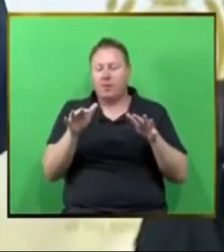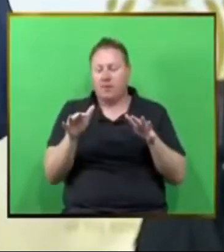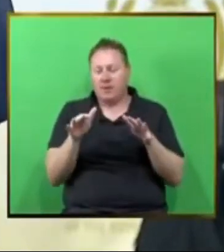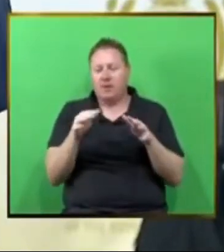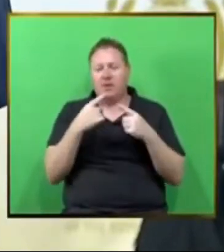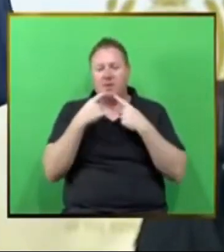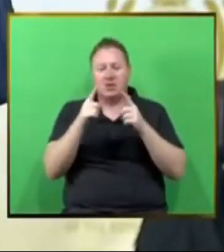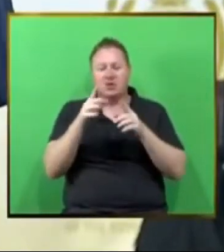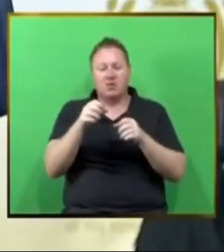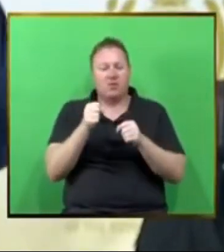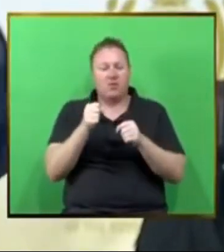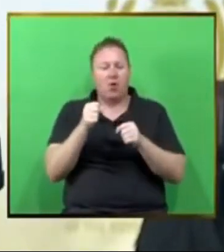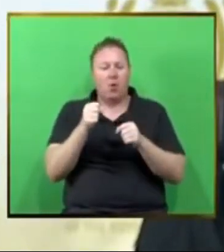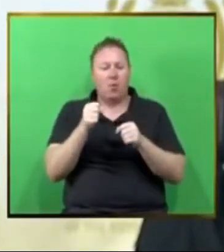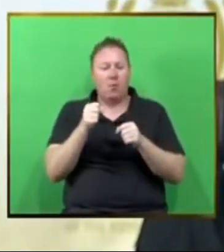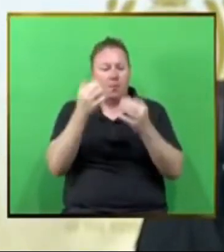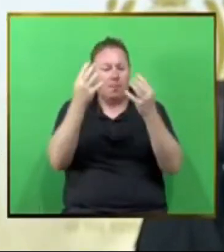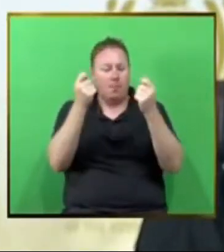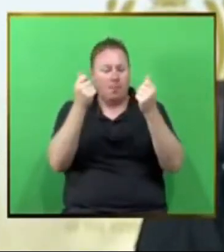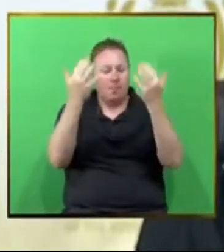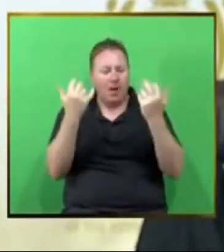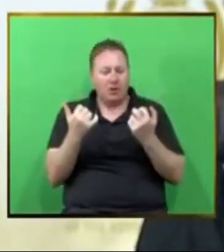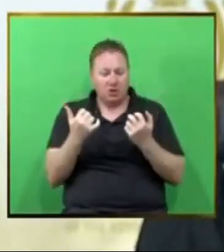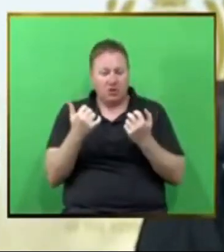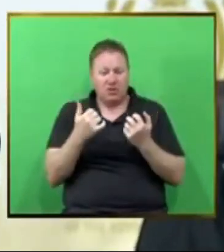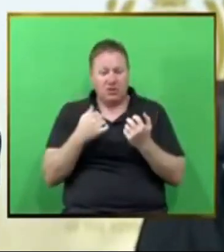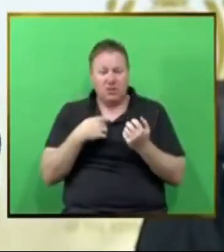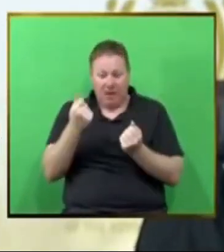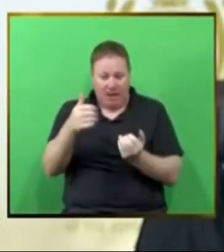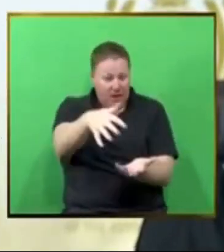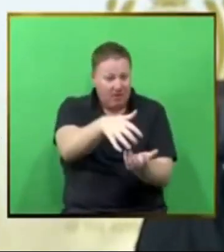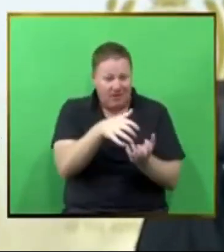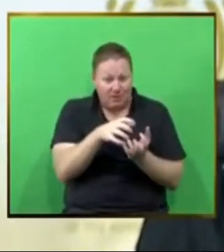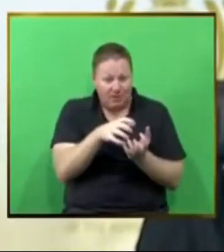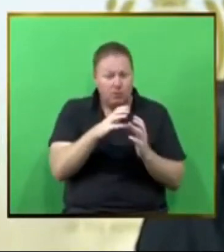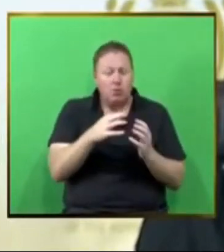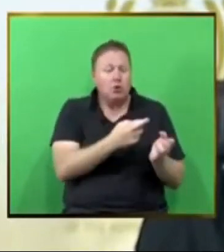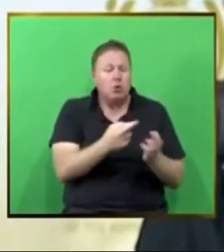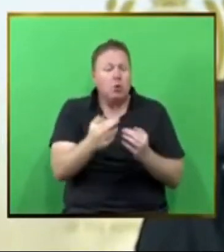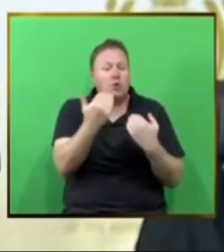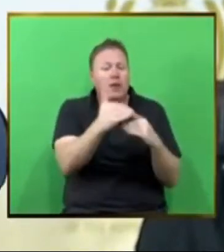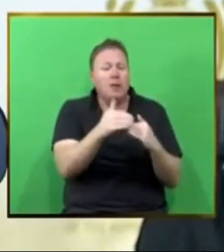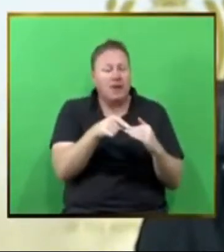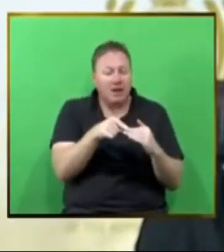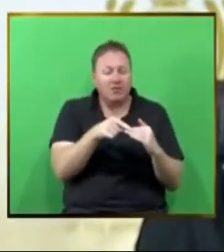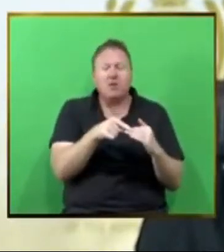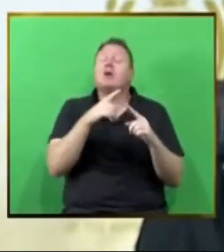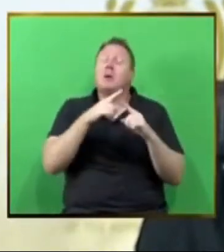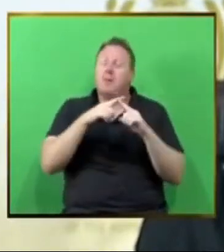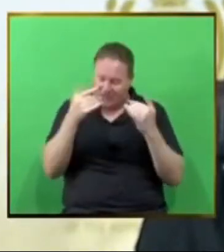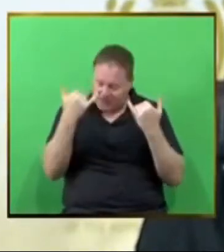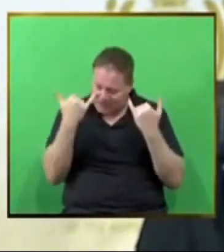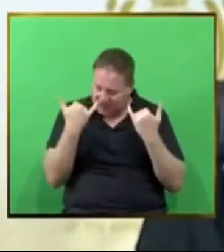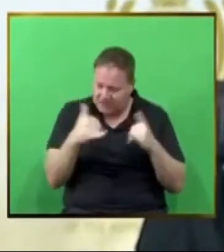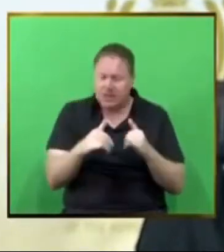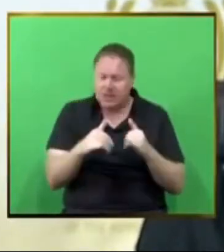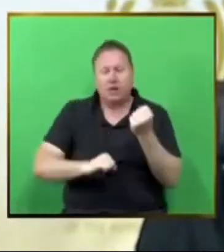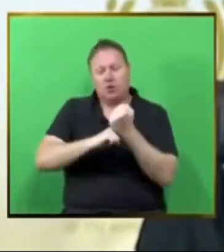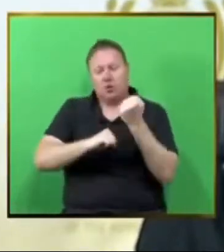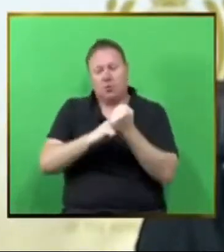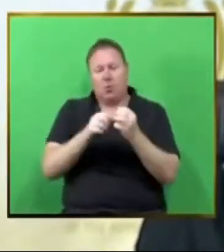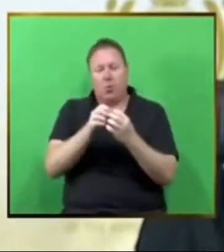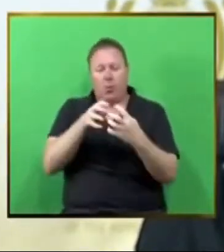budget. Government is making the most out of its way with limited resources. We continue to support economic growth,